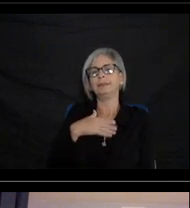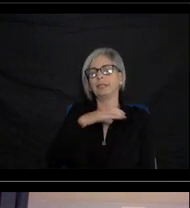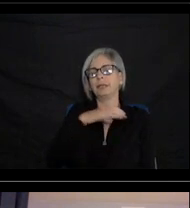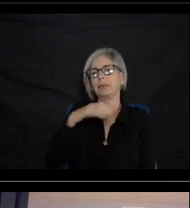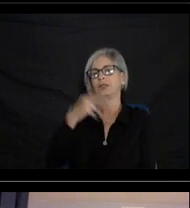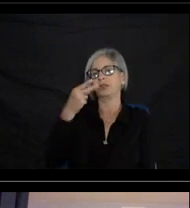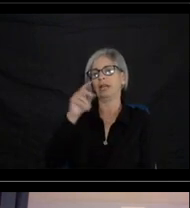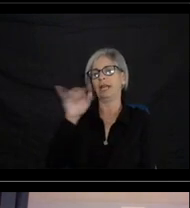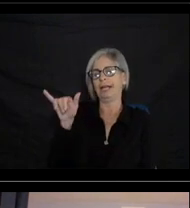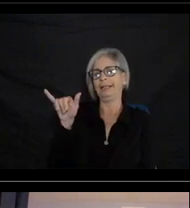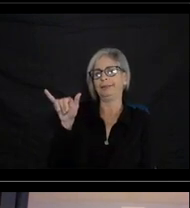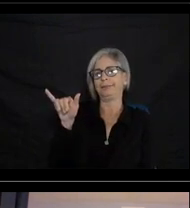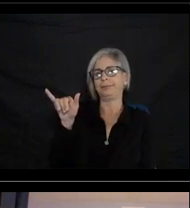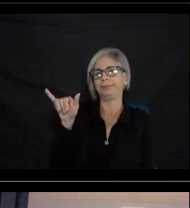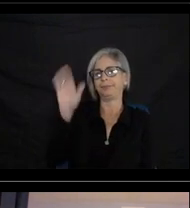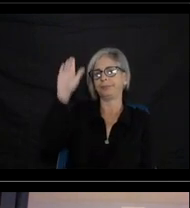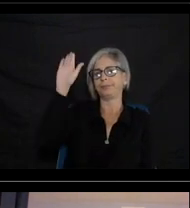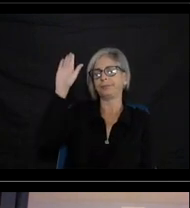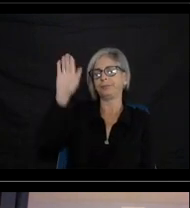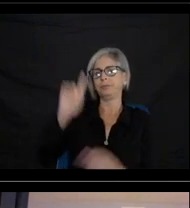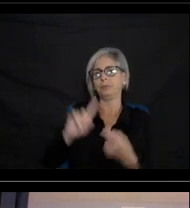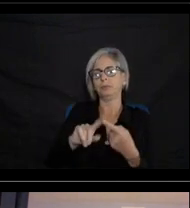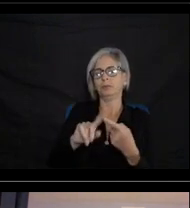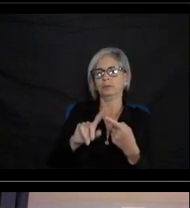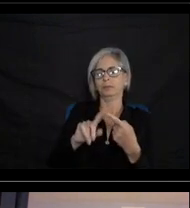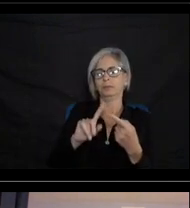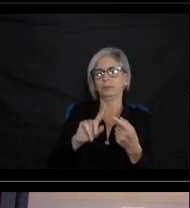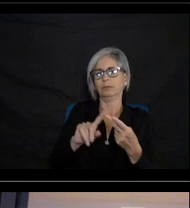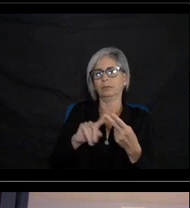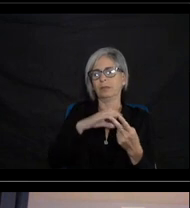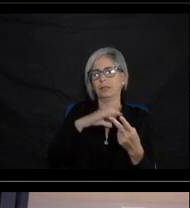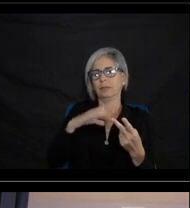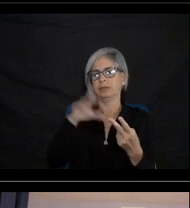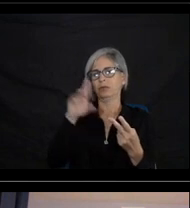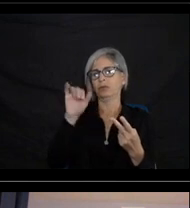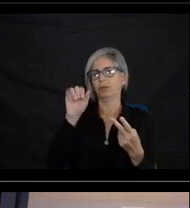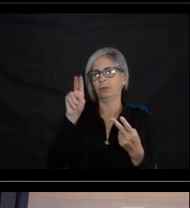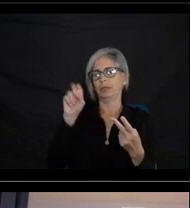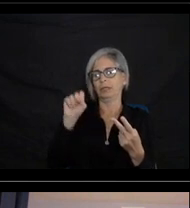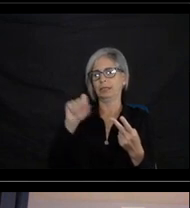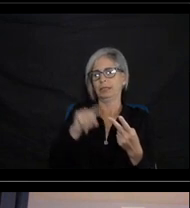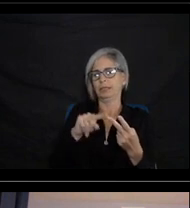Commissioner Hay? Aye. Commissioner Romulus?